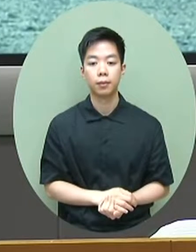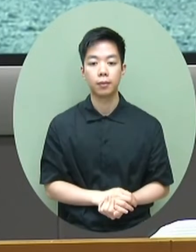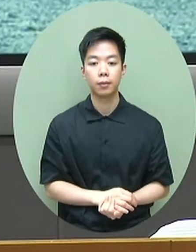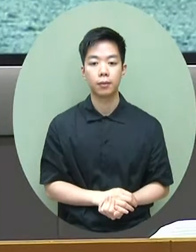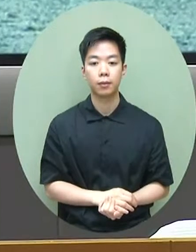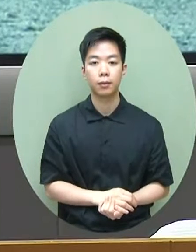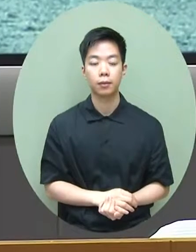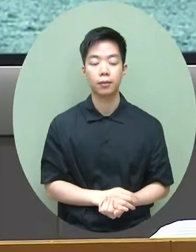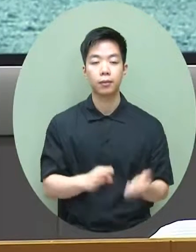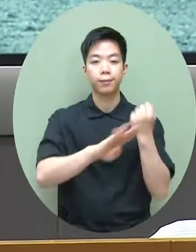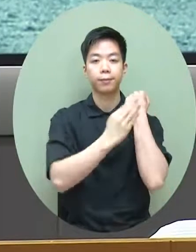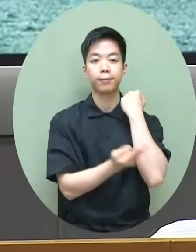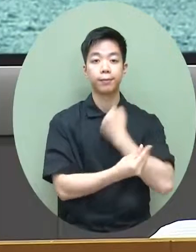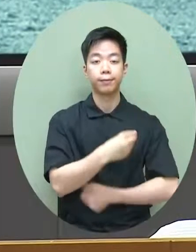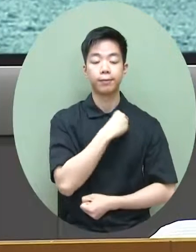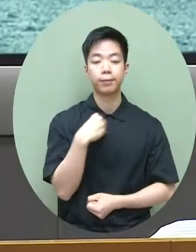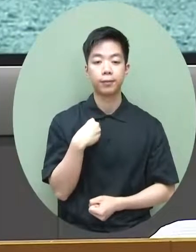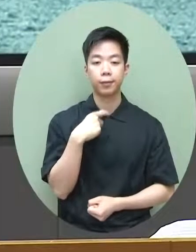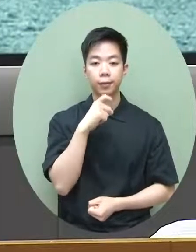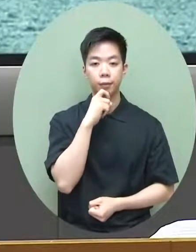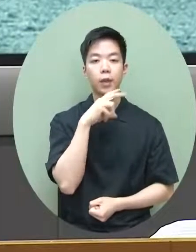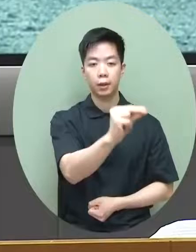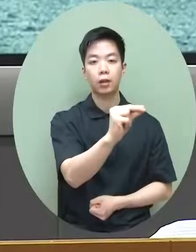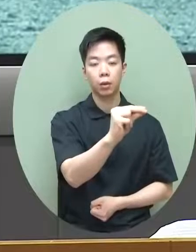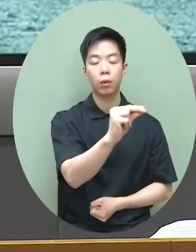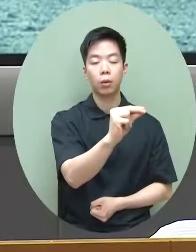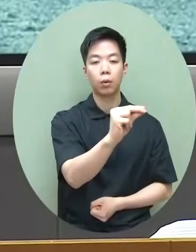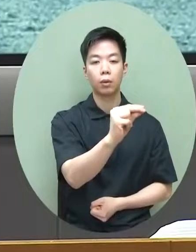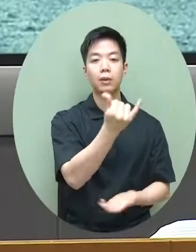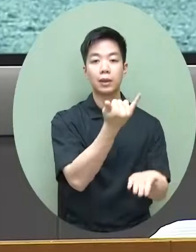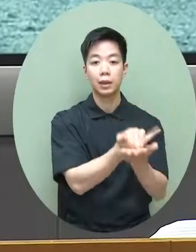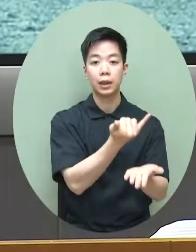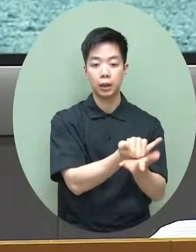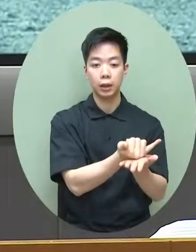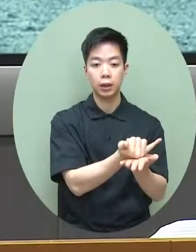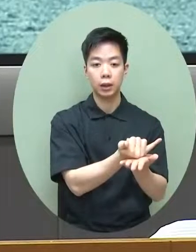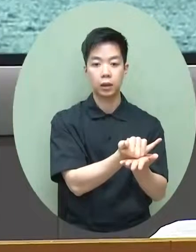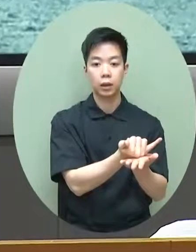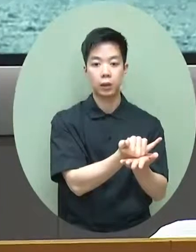As for forensic pathologists, they have reported 7 more deaths,